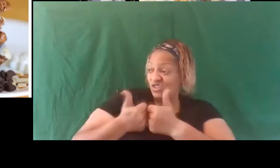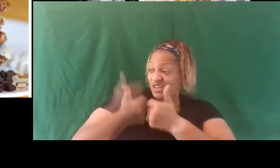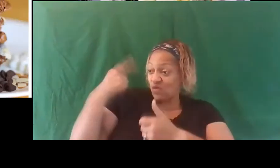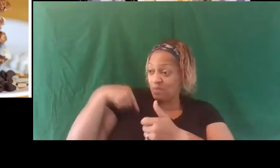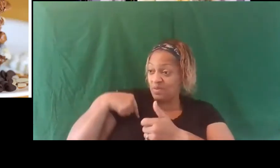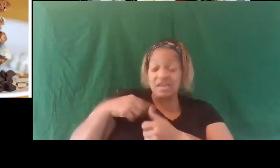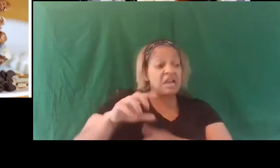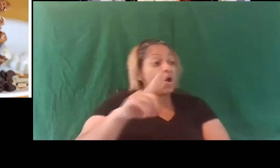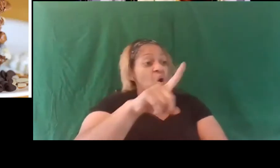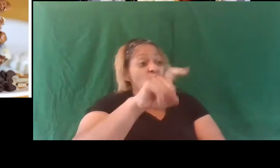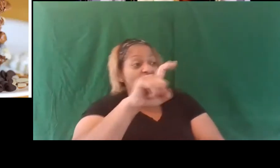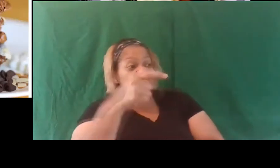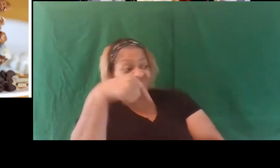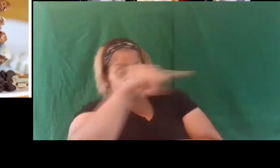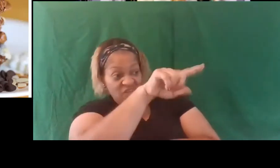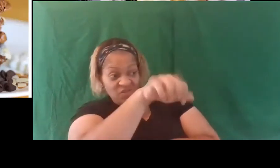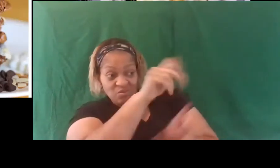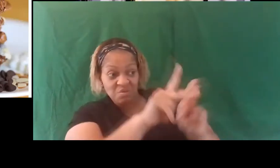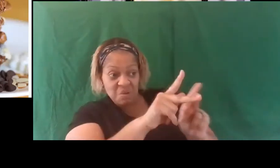100 might be challenging.